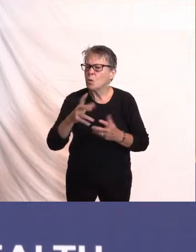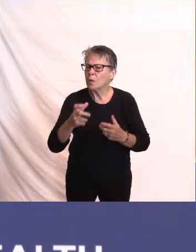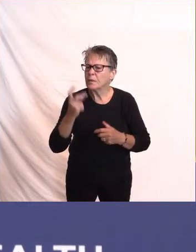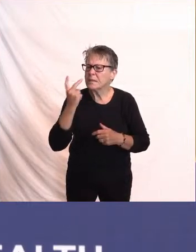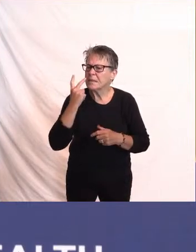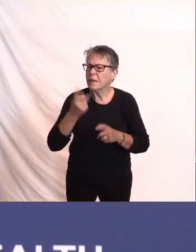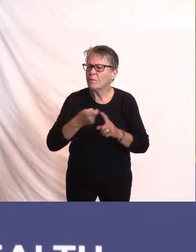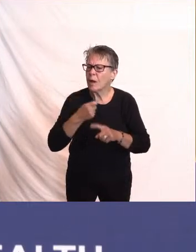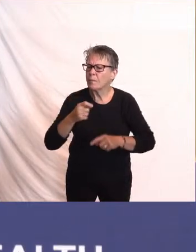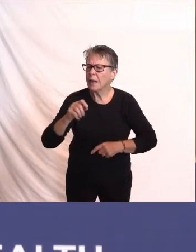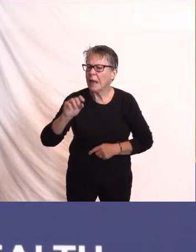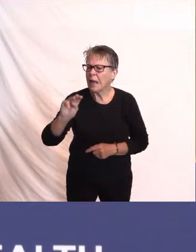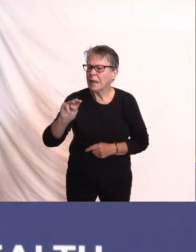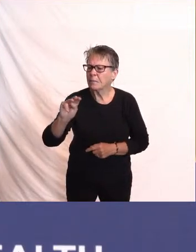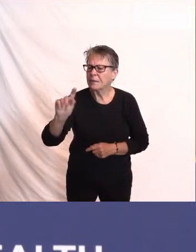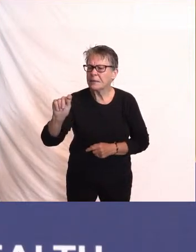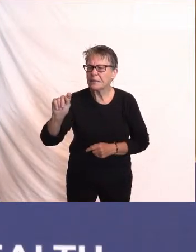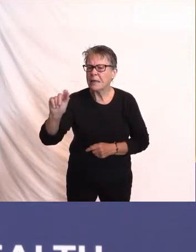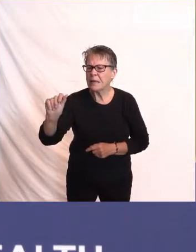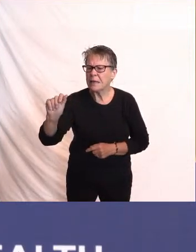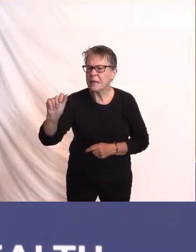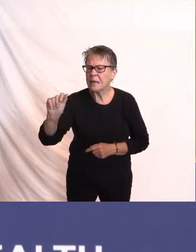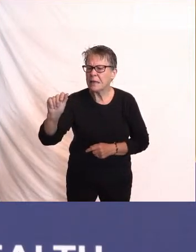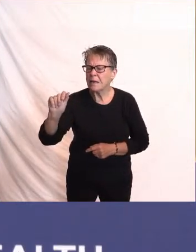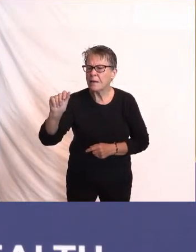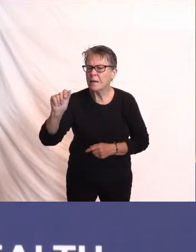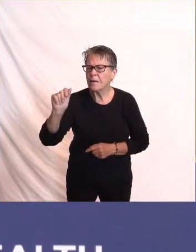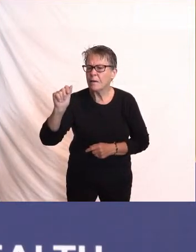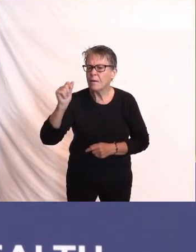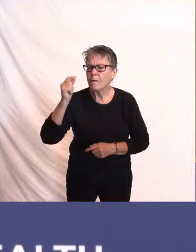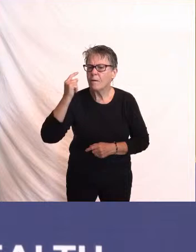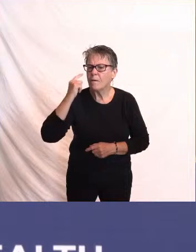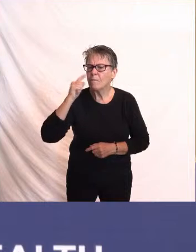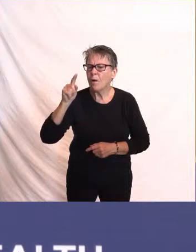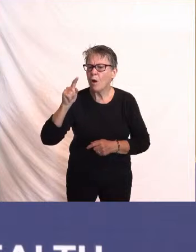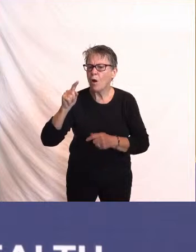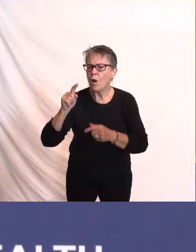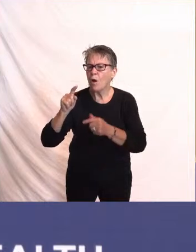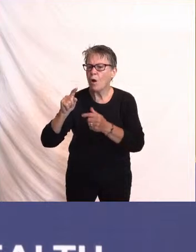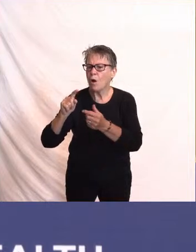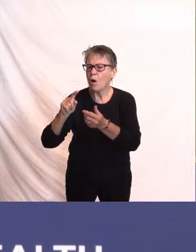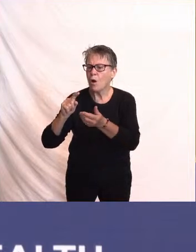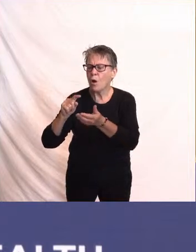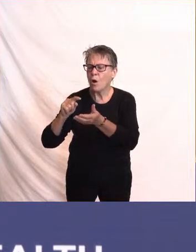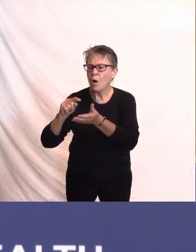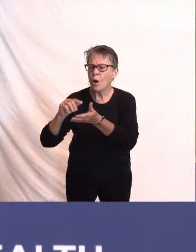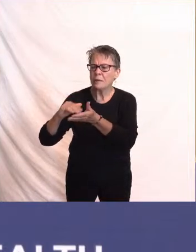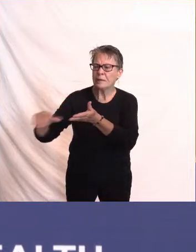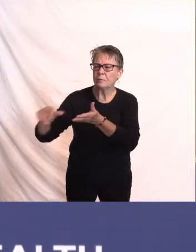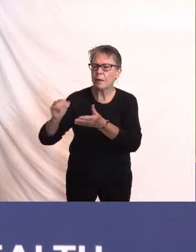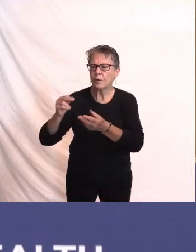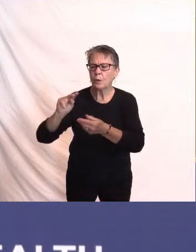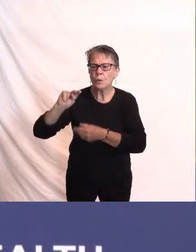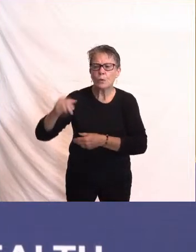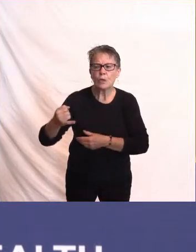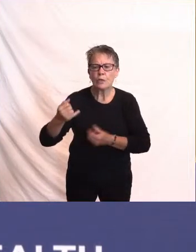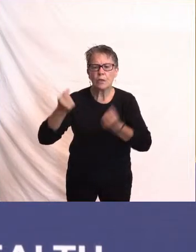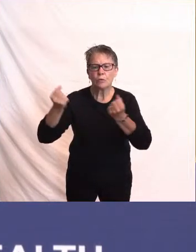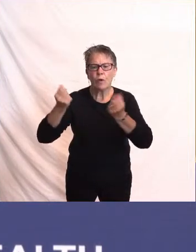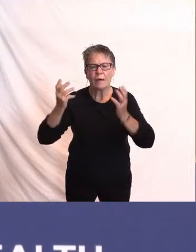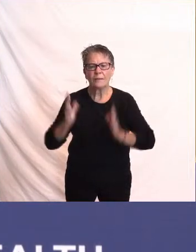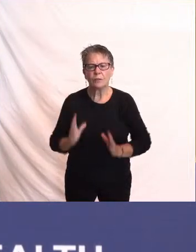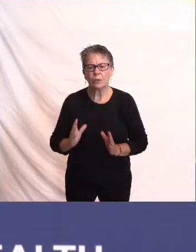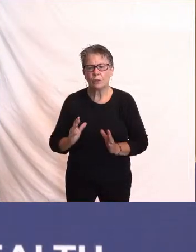for New Jersey drivers? This is about congestion pricing. Okay. And what steps are you prepared to take if those aren't part of the final